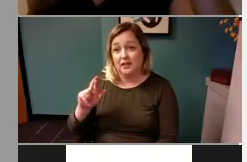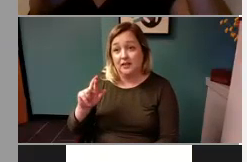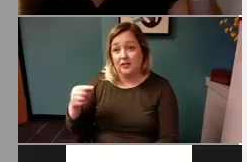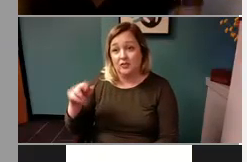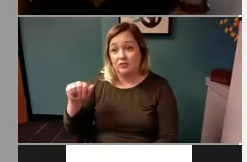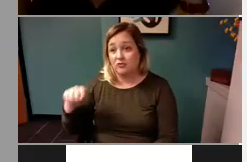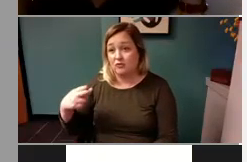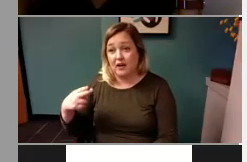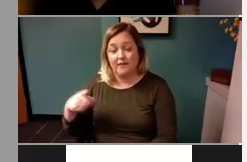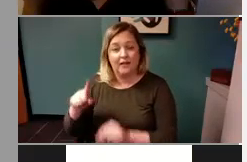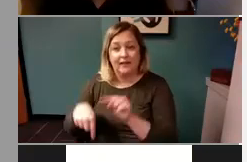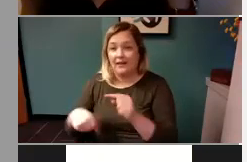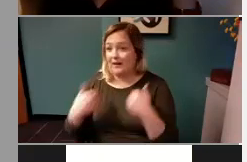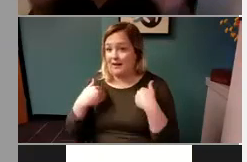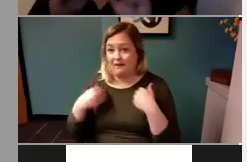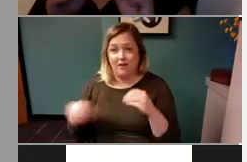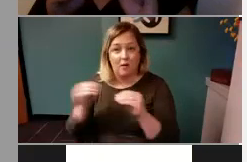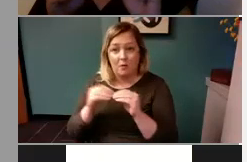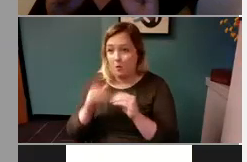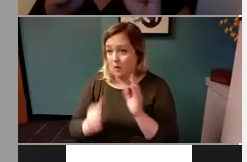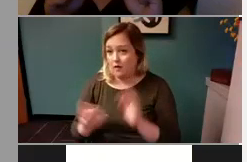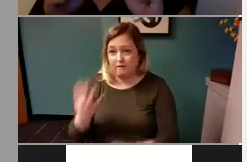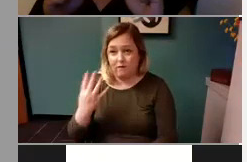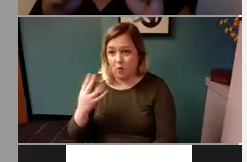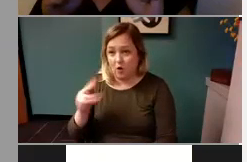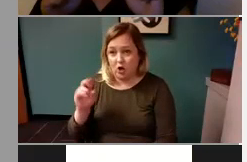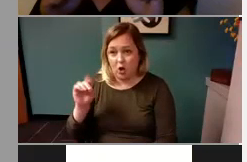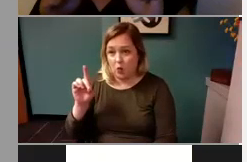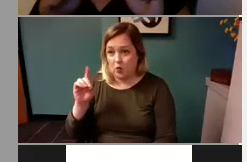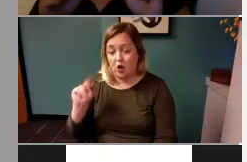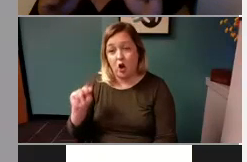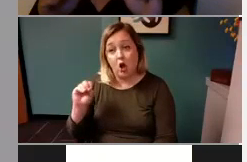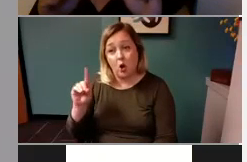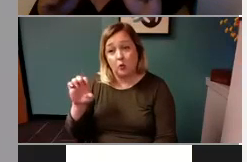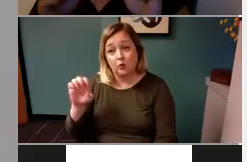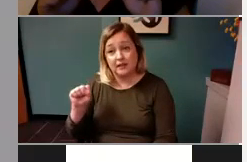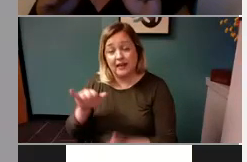more than 4 nodes that are neighbors to each other.